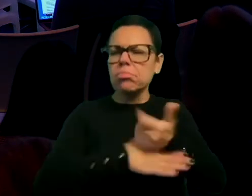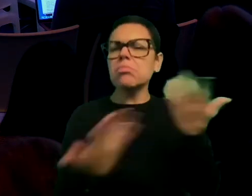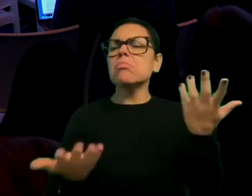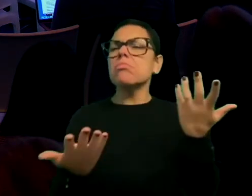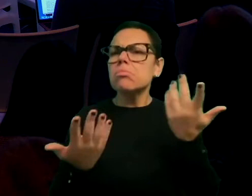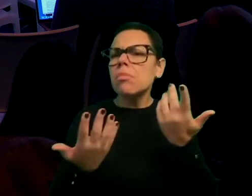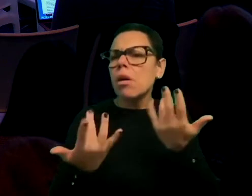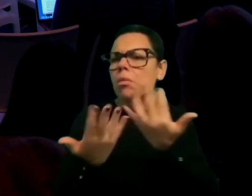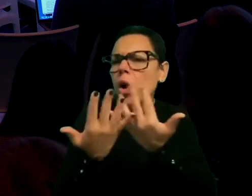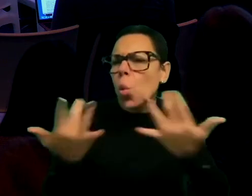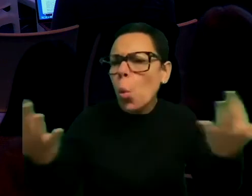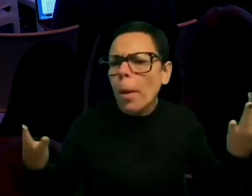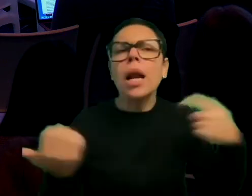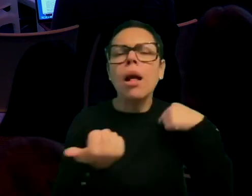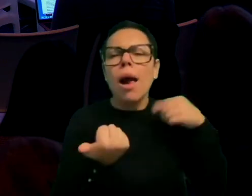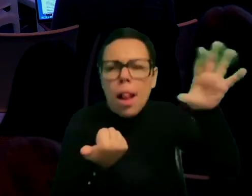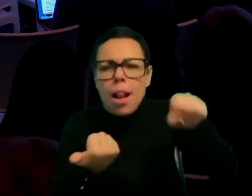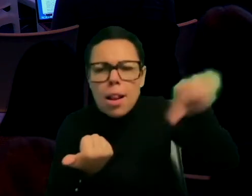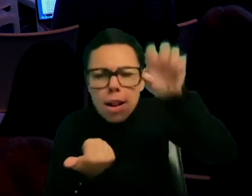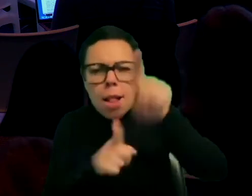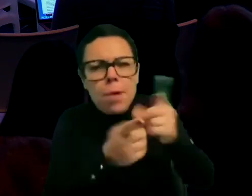and also encouraging